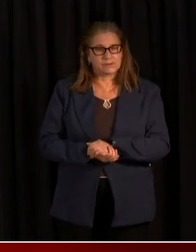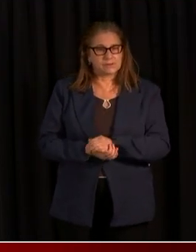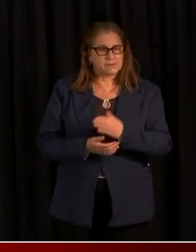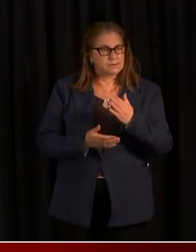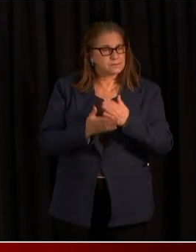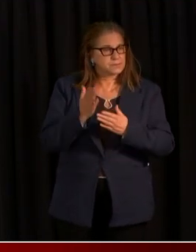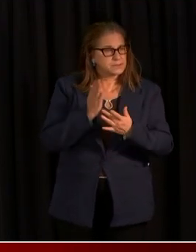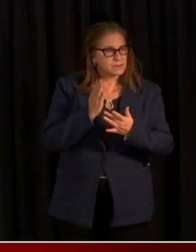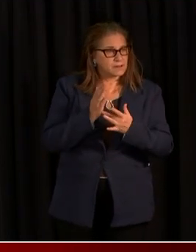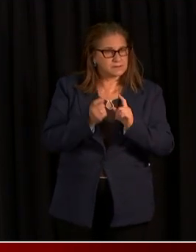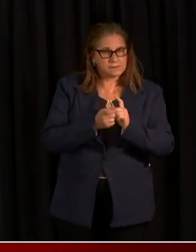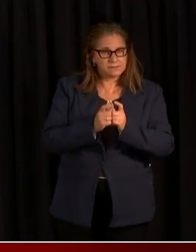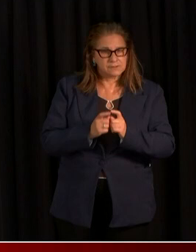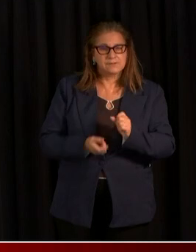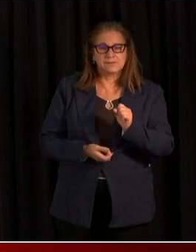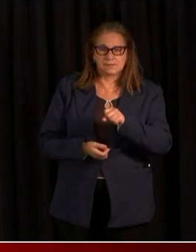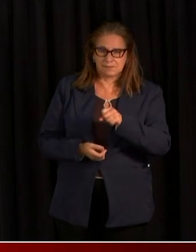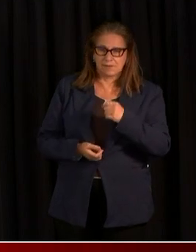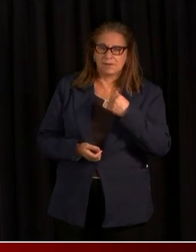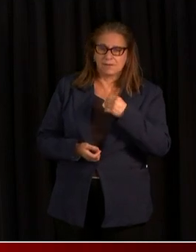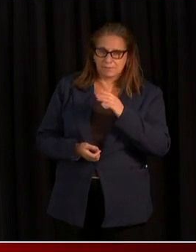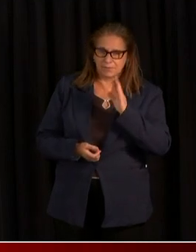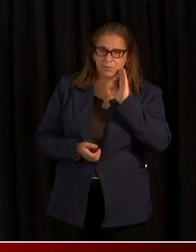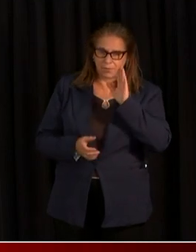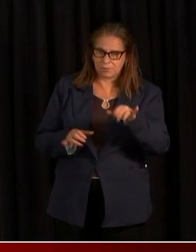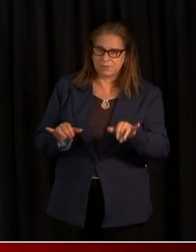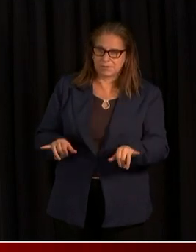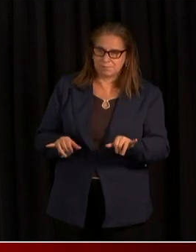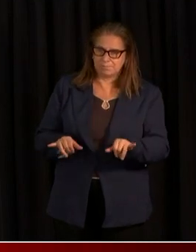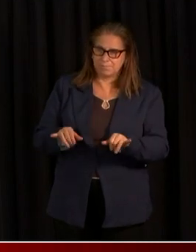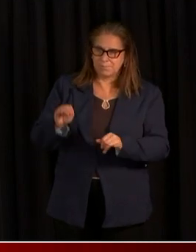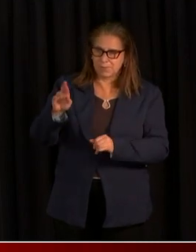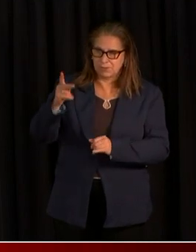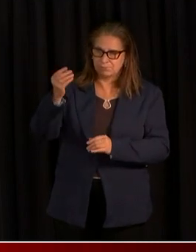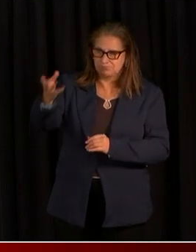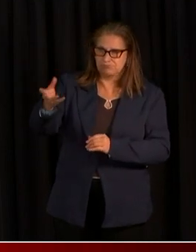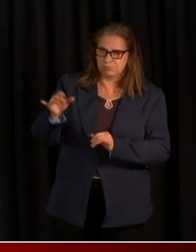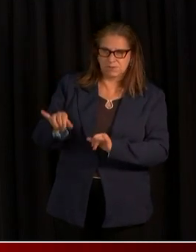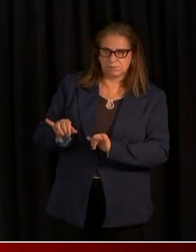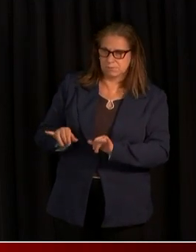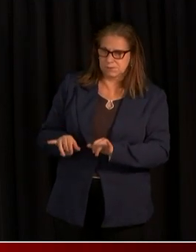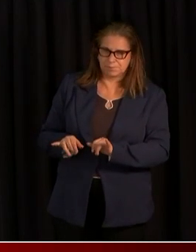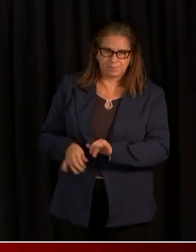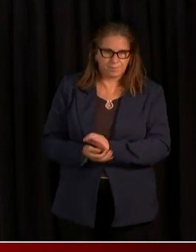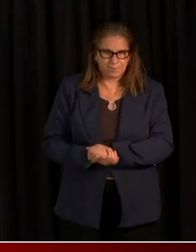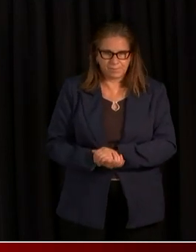changes. It is largely going to be the same, Mark. I